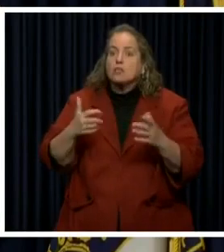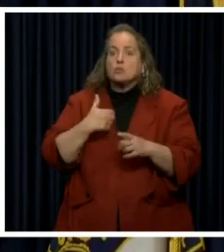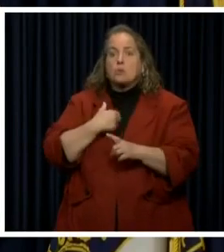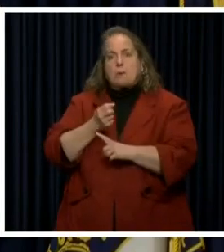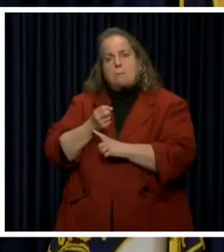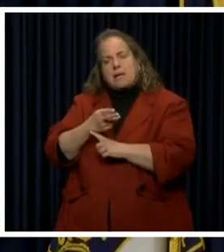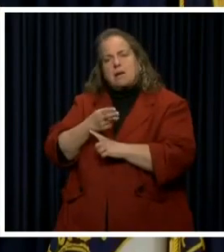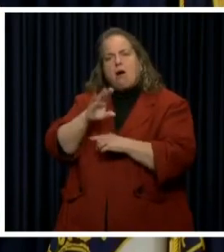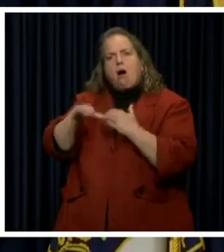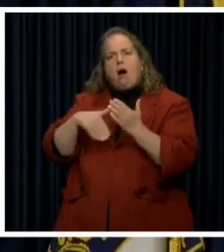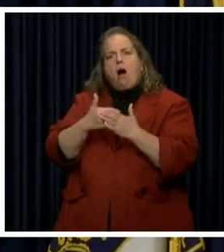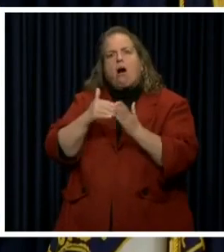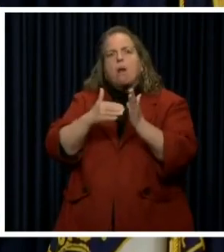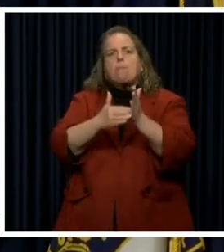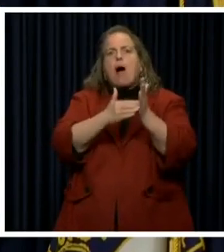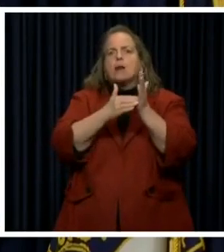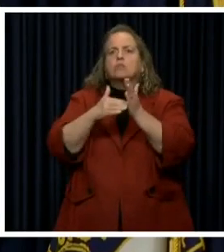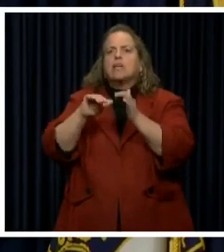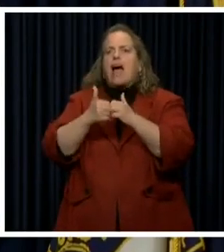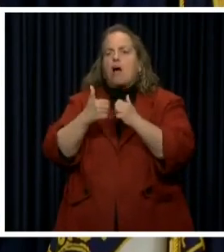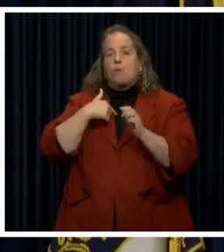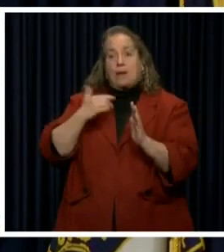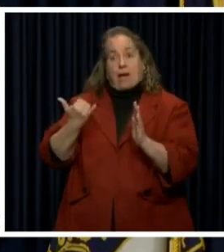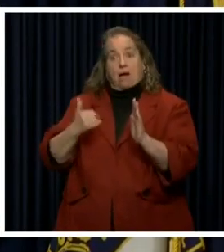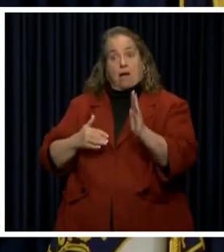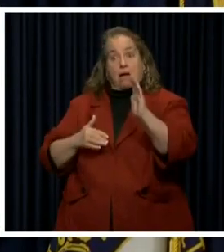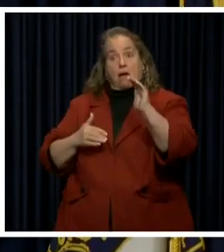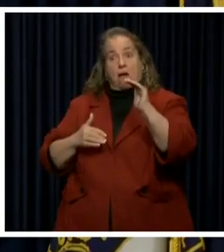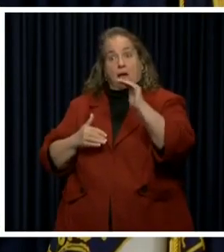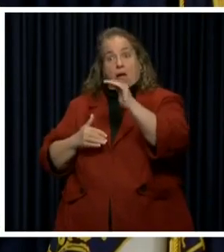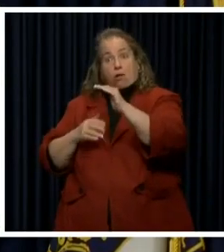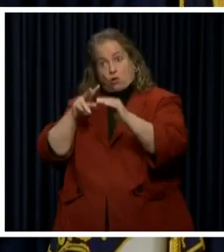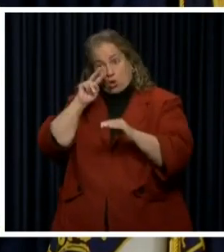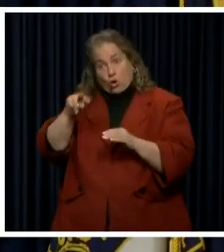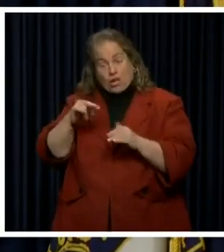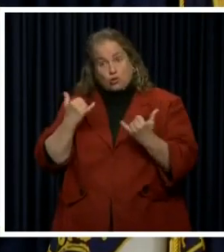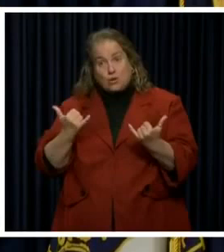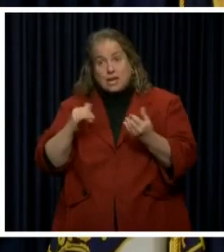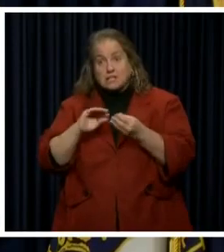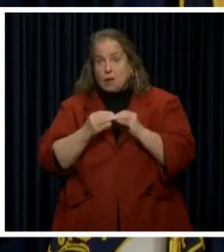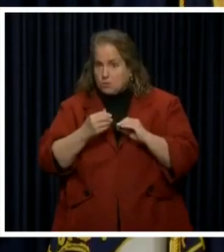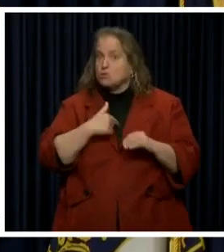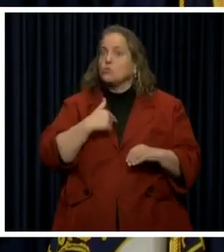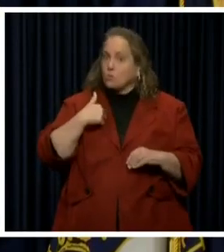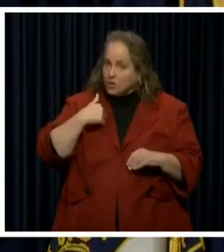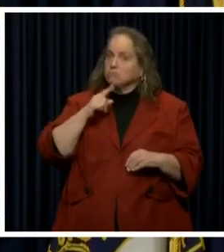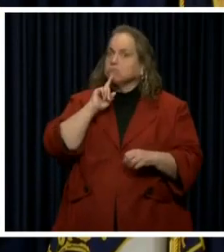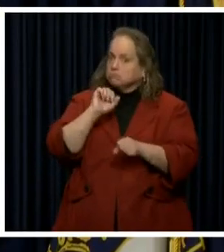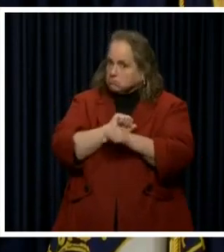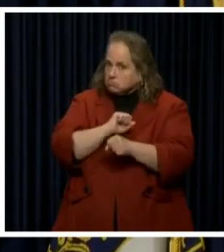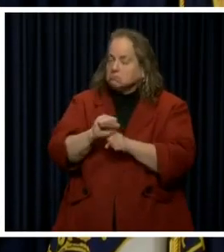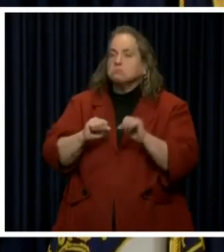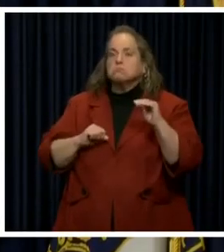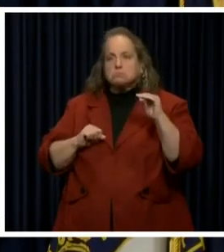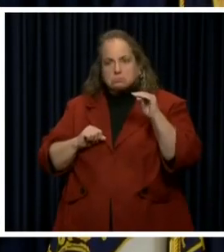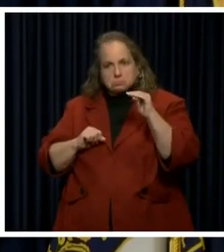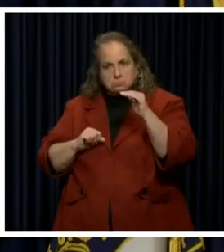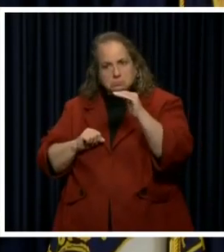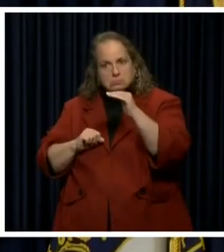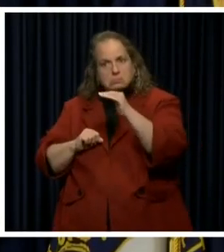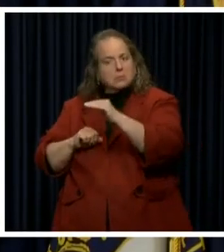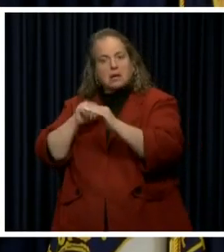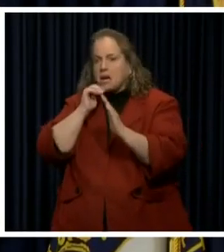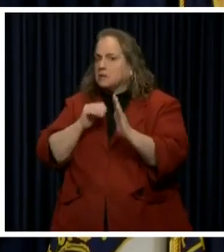model by. Look at how we've plateaued. And when you see today's numbers, you'll see we have plateaued this